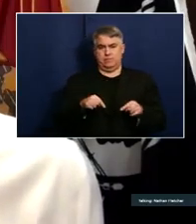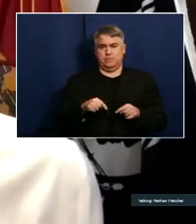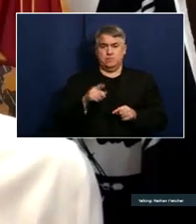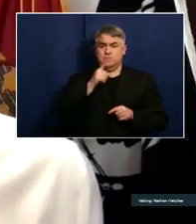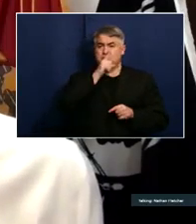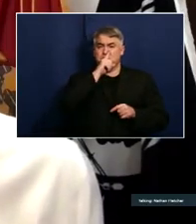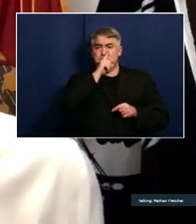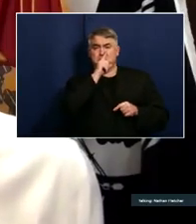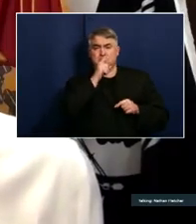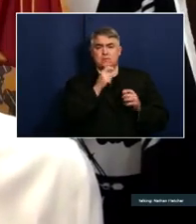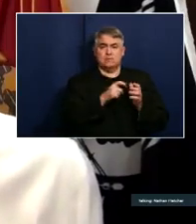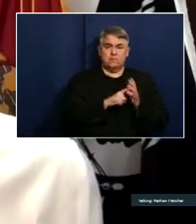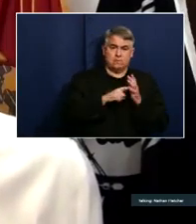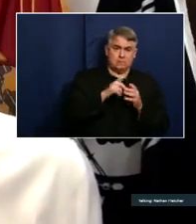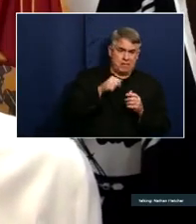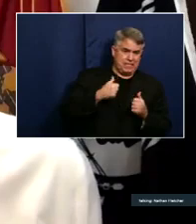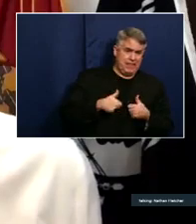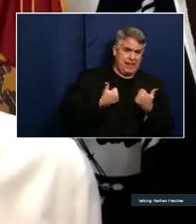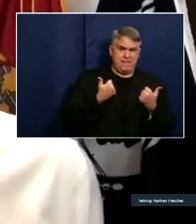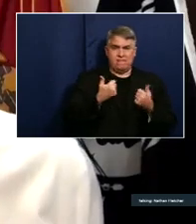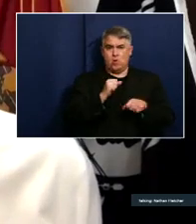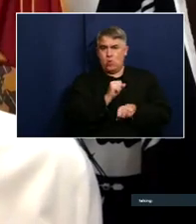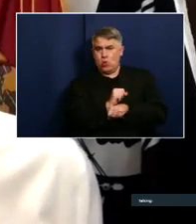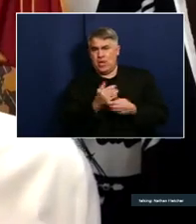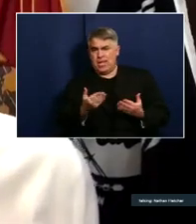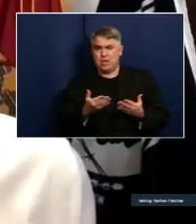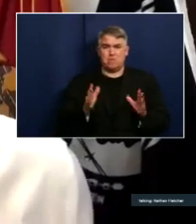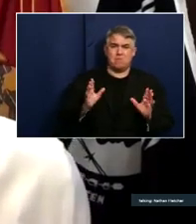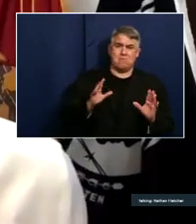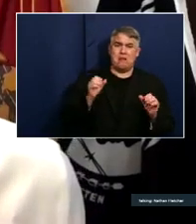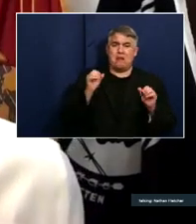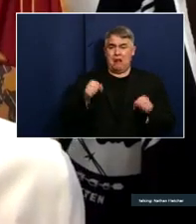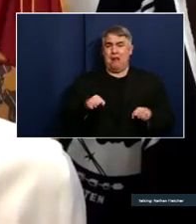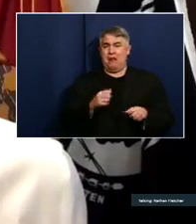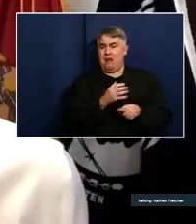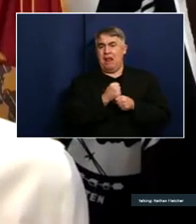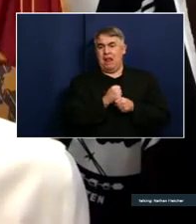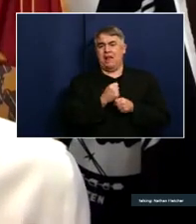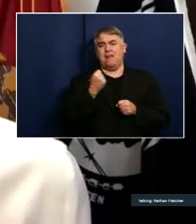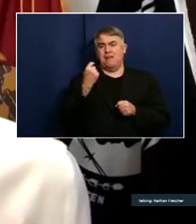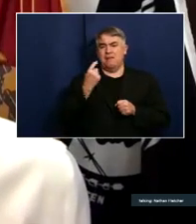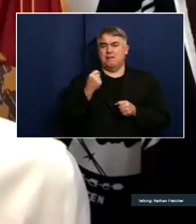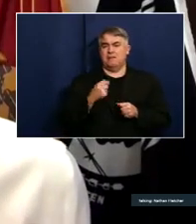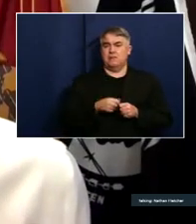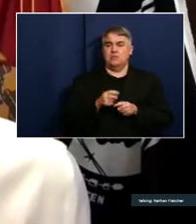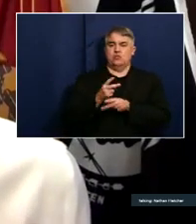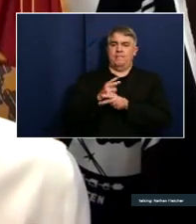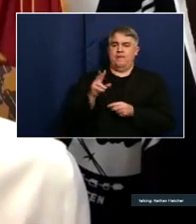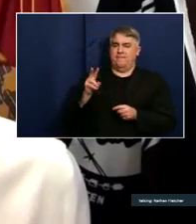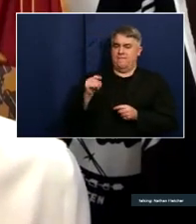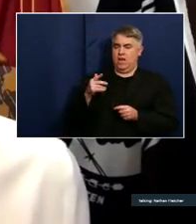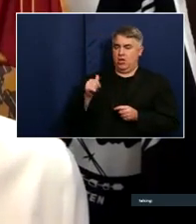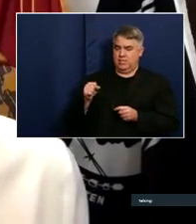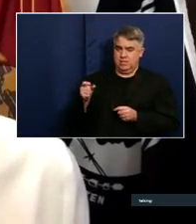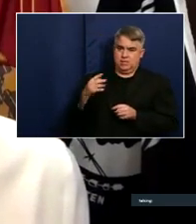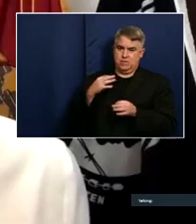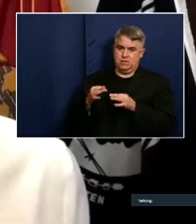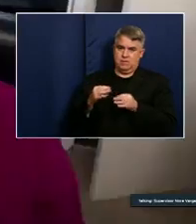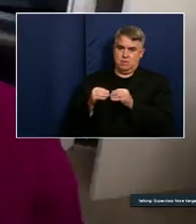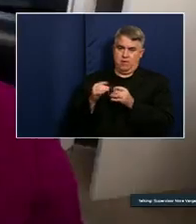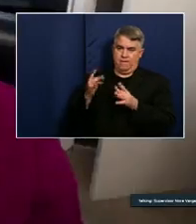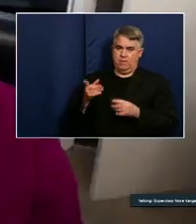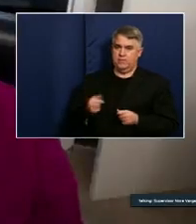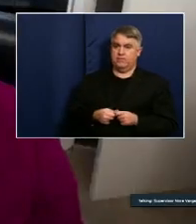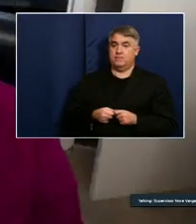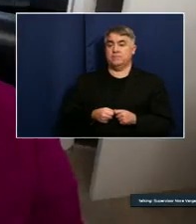live or work here, you are eligible to get it. And I'll let Supervisor Vargas also add on to this question a little bit. Yeah,